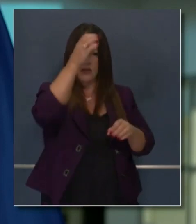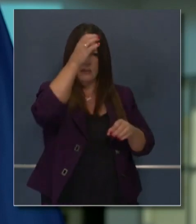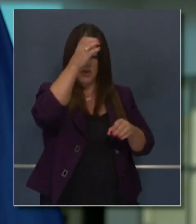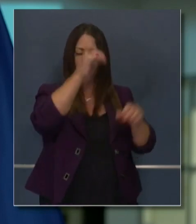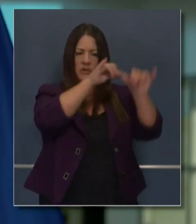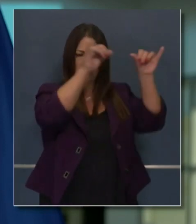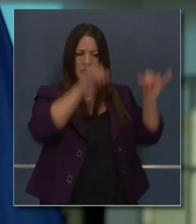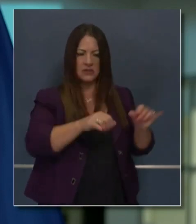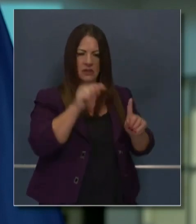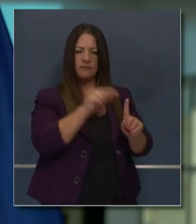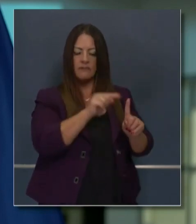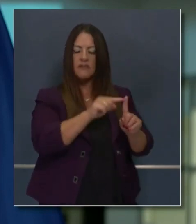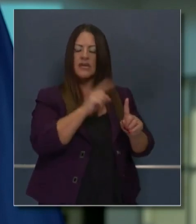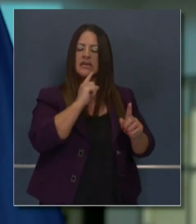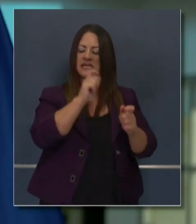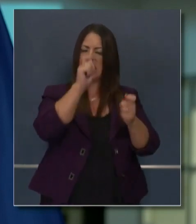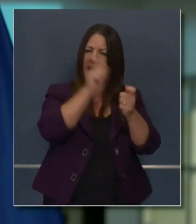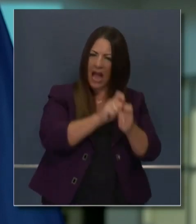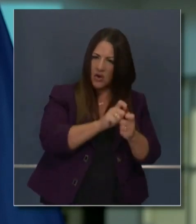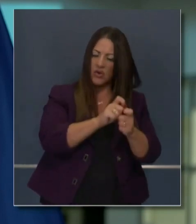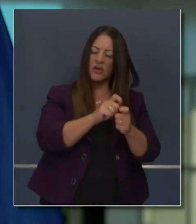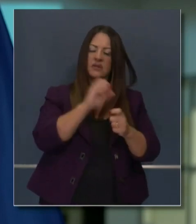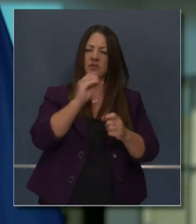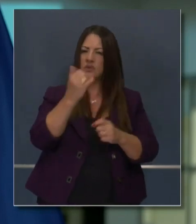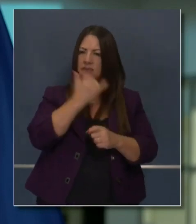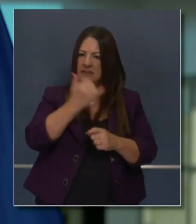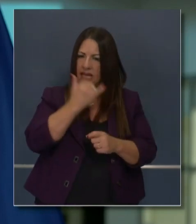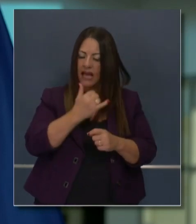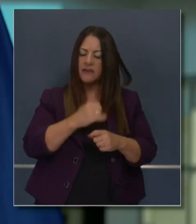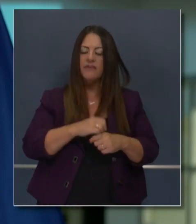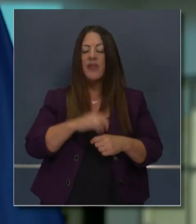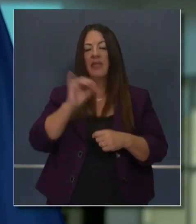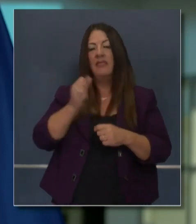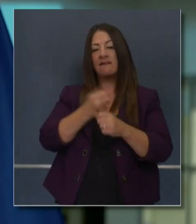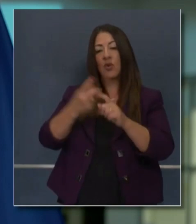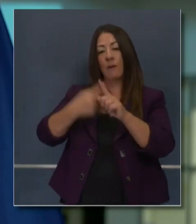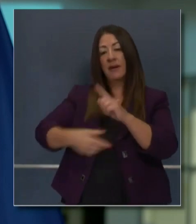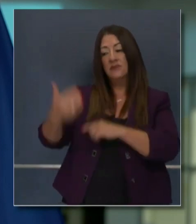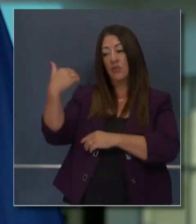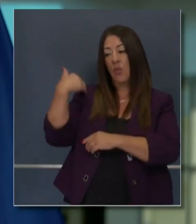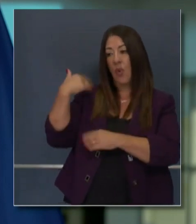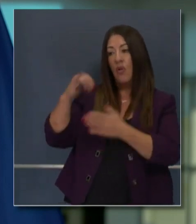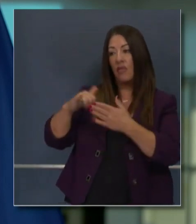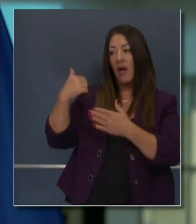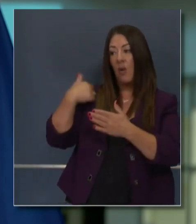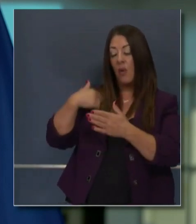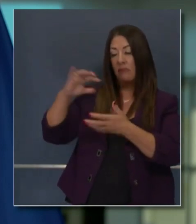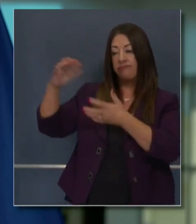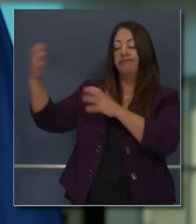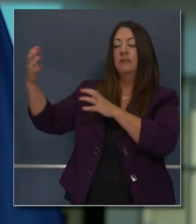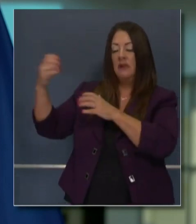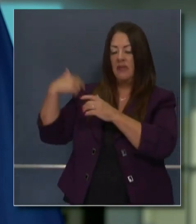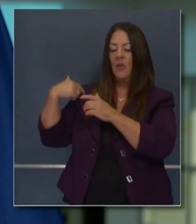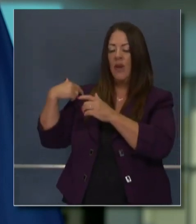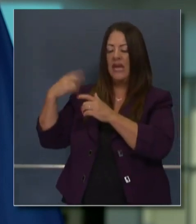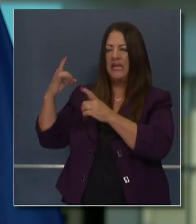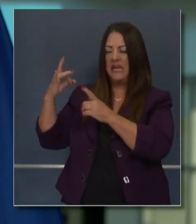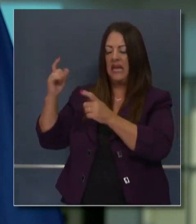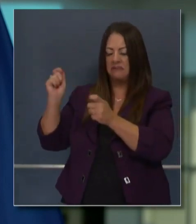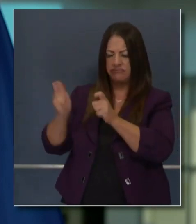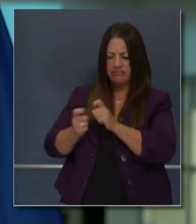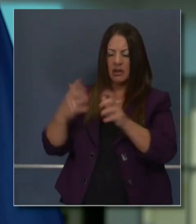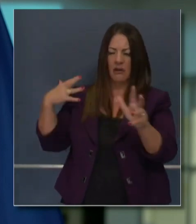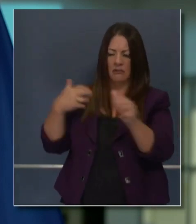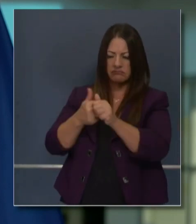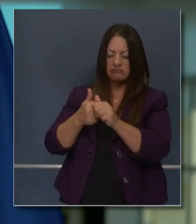counts. So in fact, the work from a couple of months ago not only allowed us to move to the new